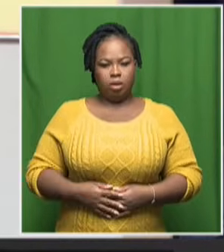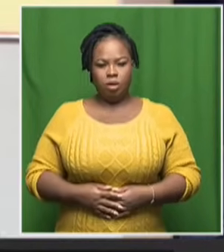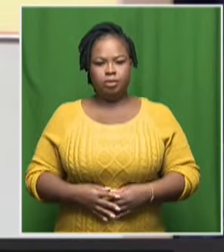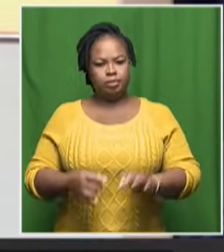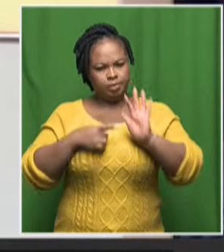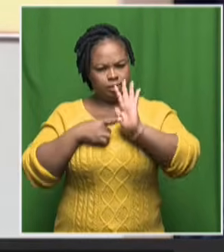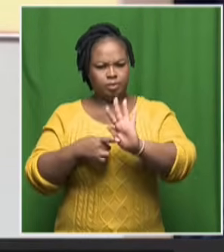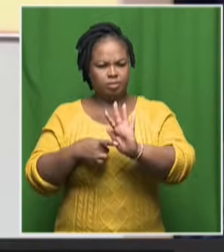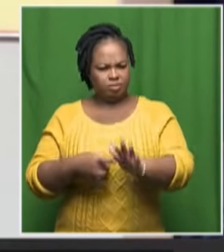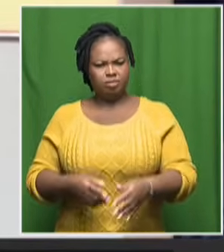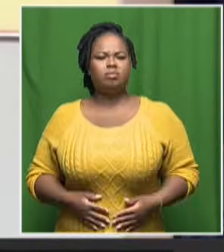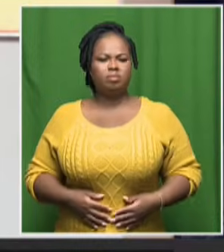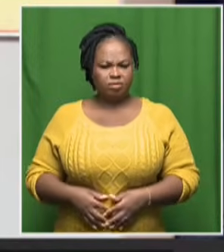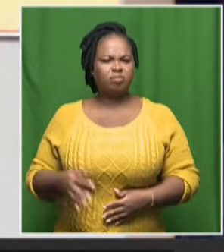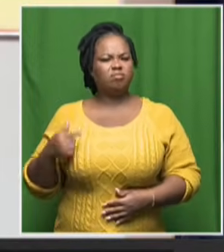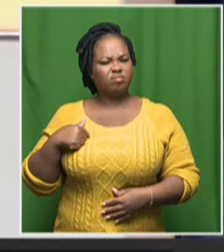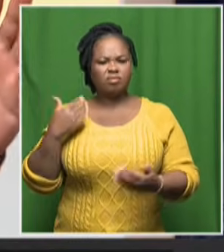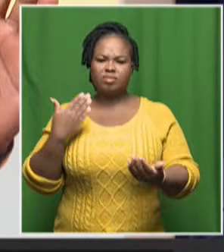me that, dude, you're